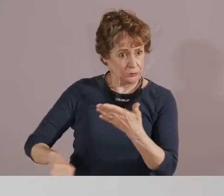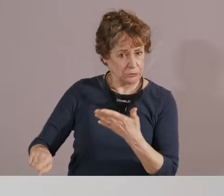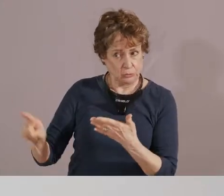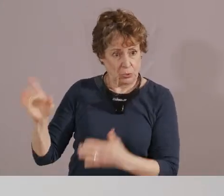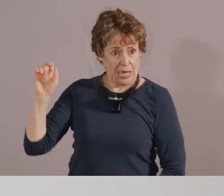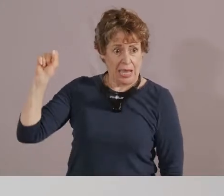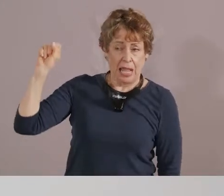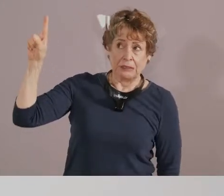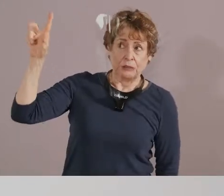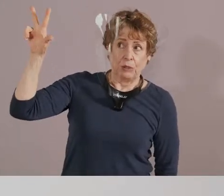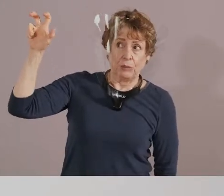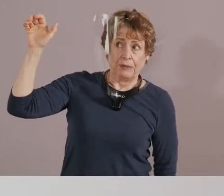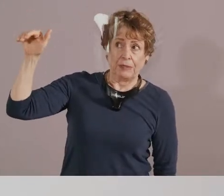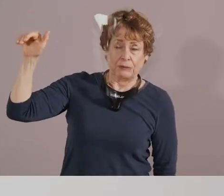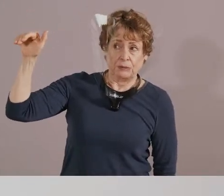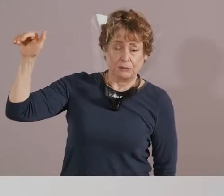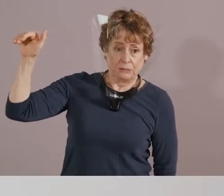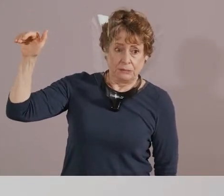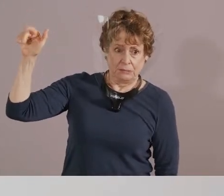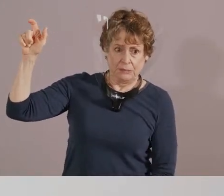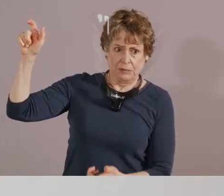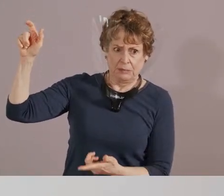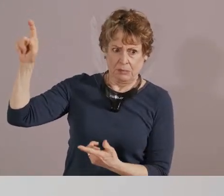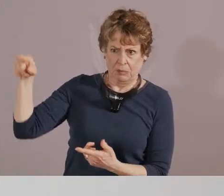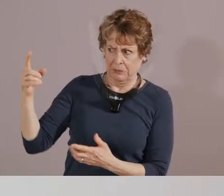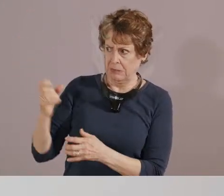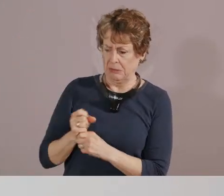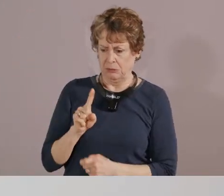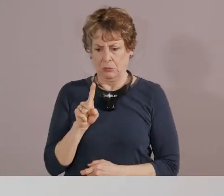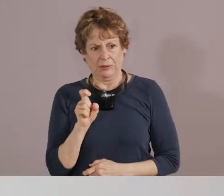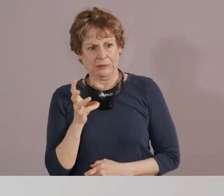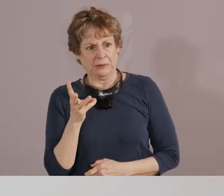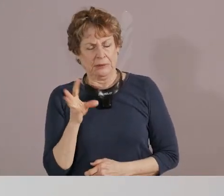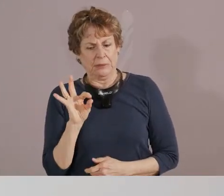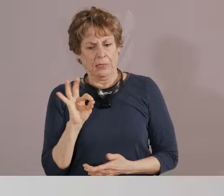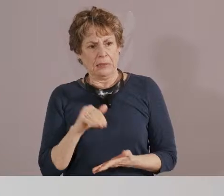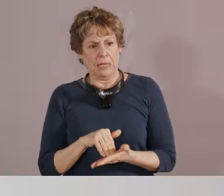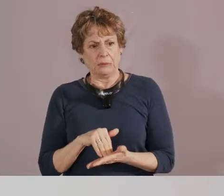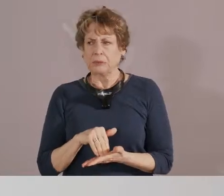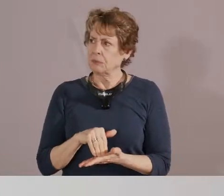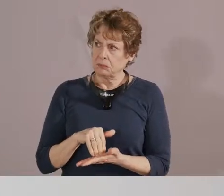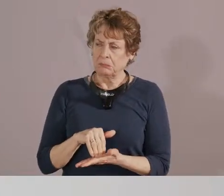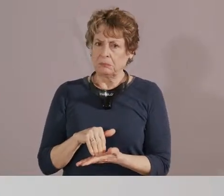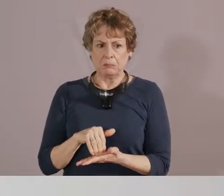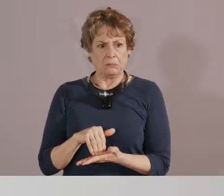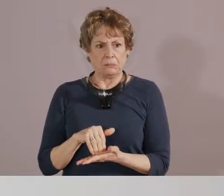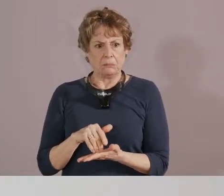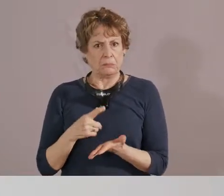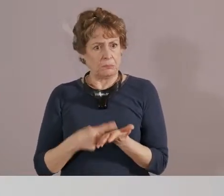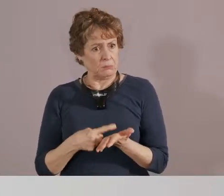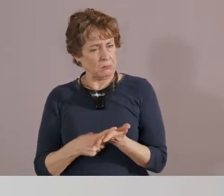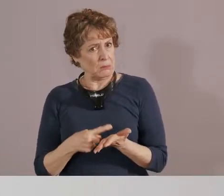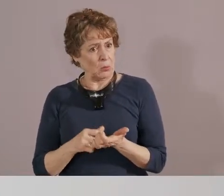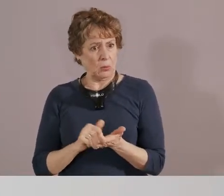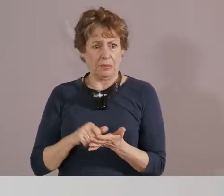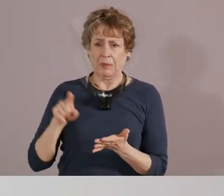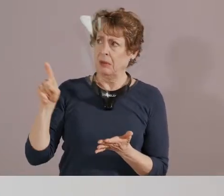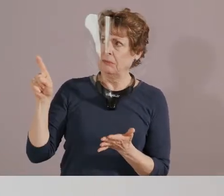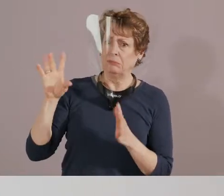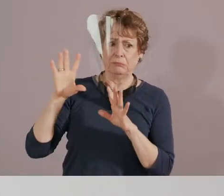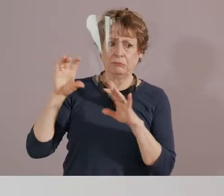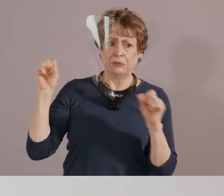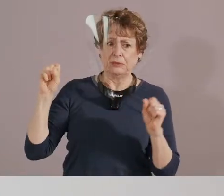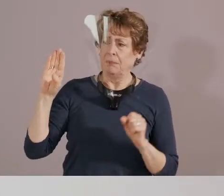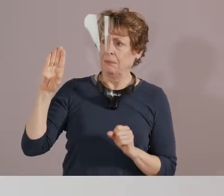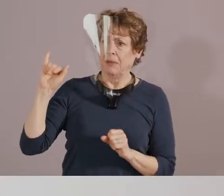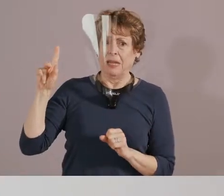more than 100,000 less than what you really needed. So are you talking to the Biden administration? What has their